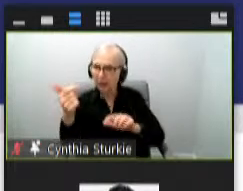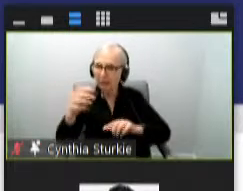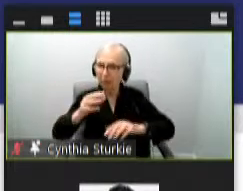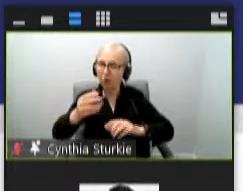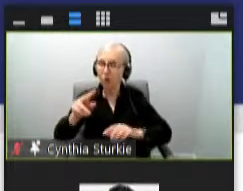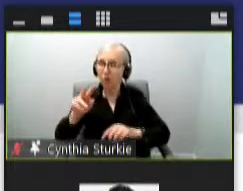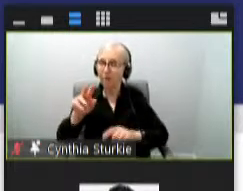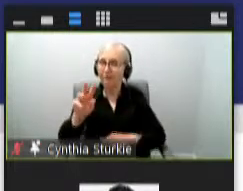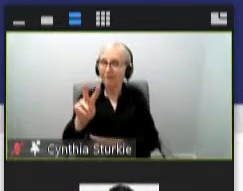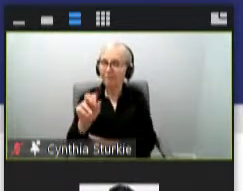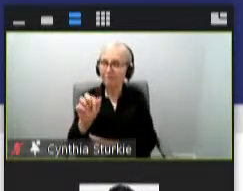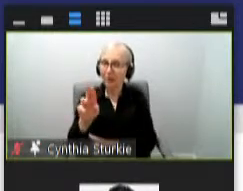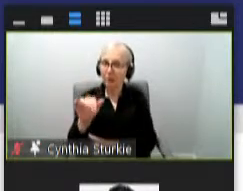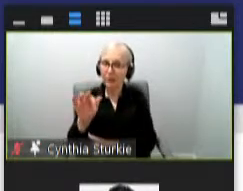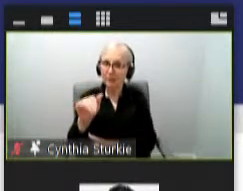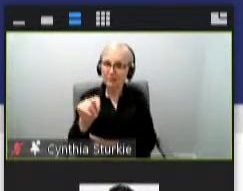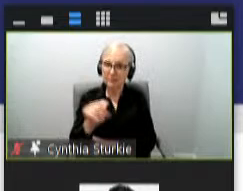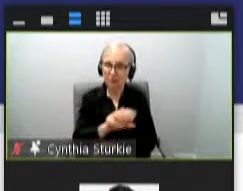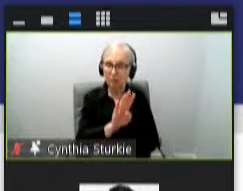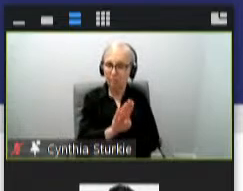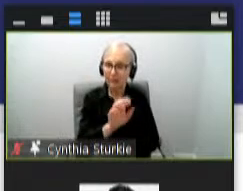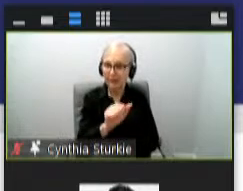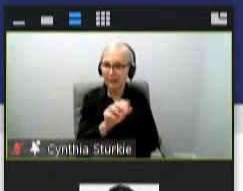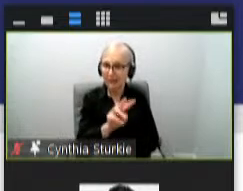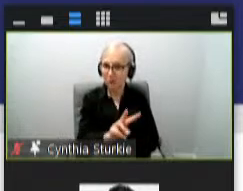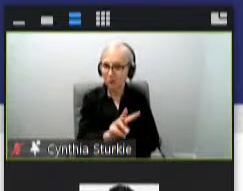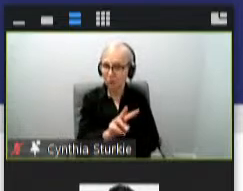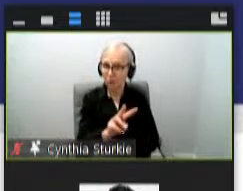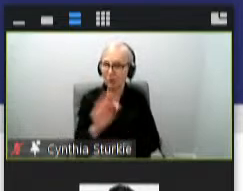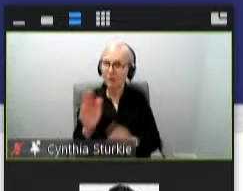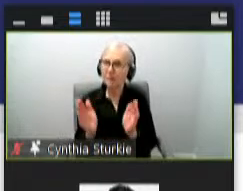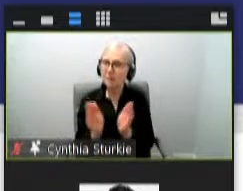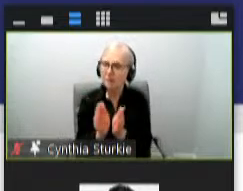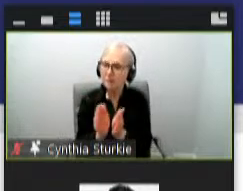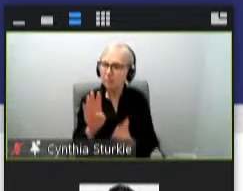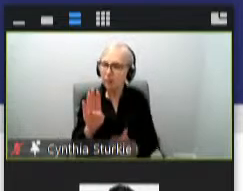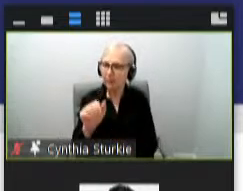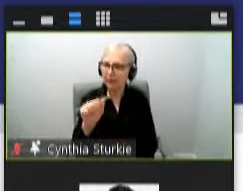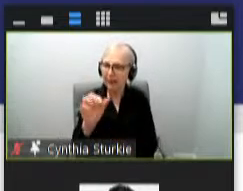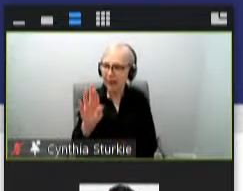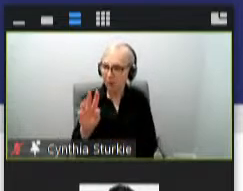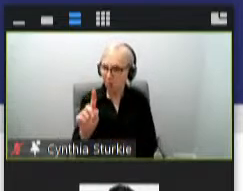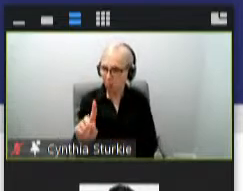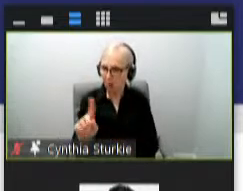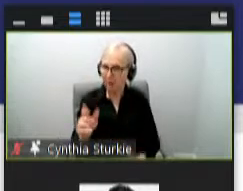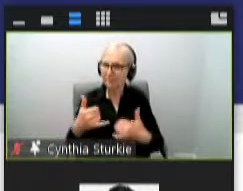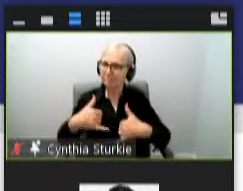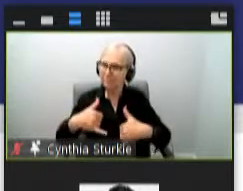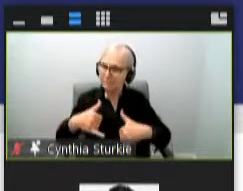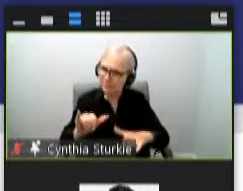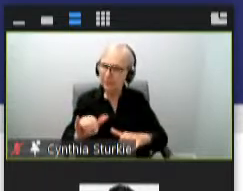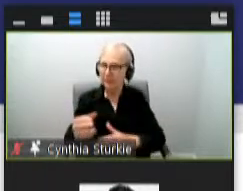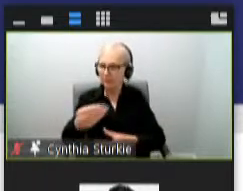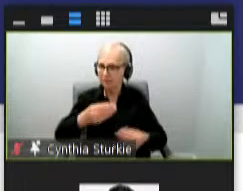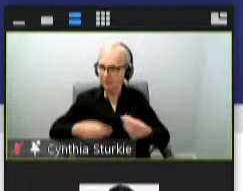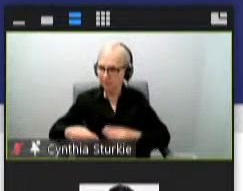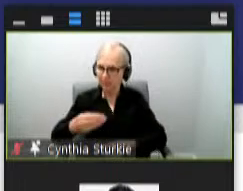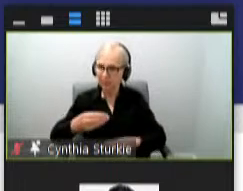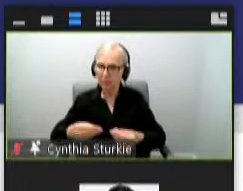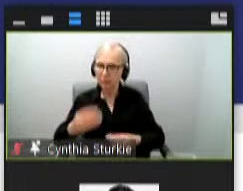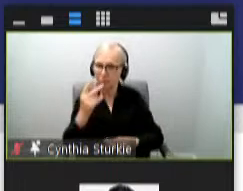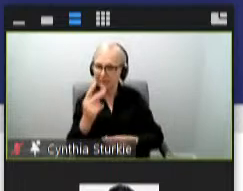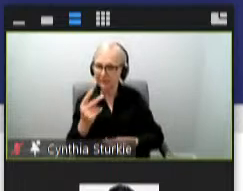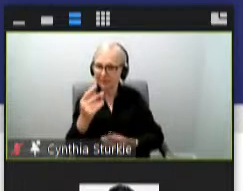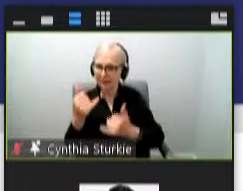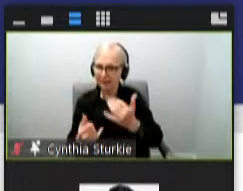in the state are BA2, and then also just a small amount of BA1 continues to circulate here in Colorado. You'll see that just in the last